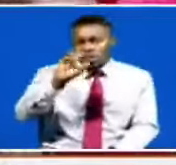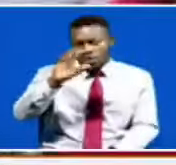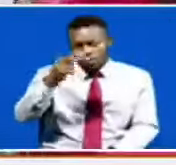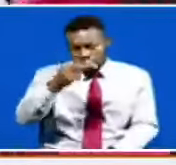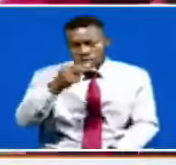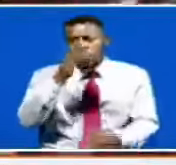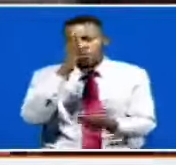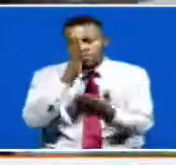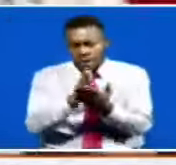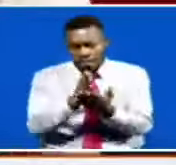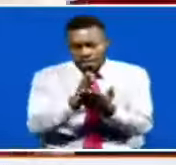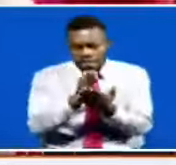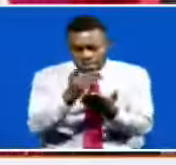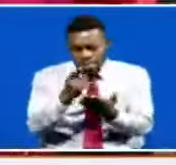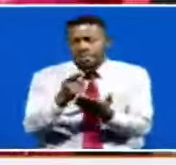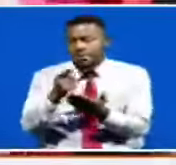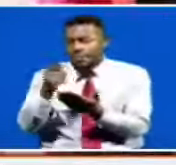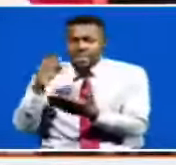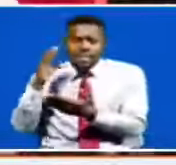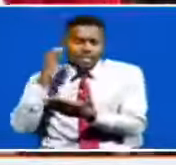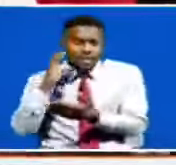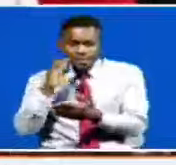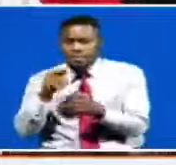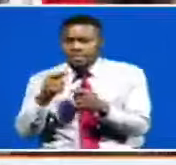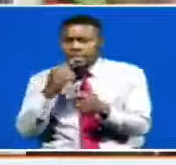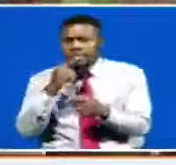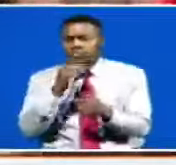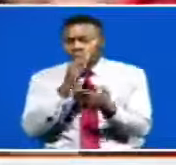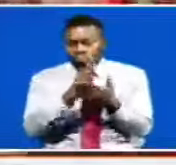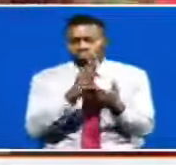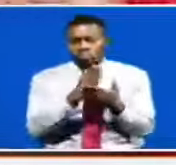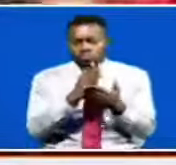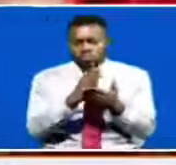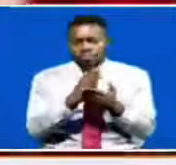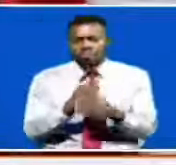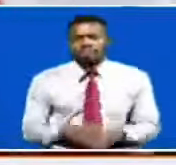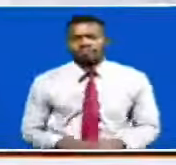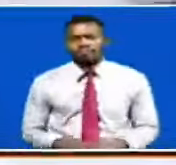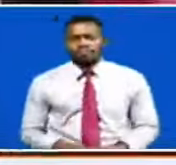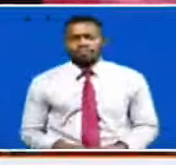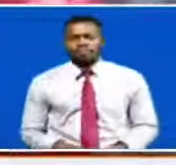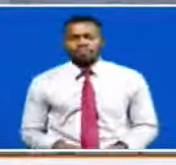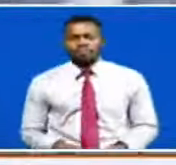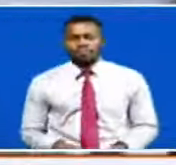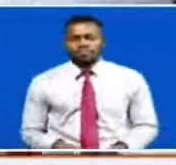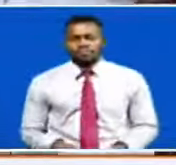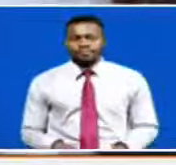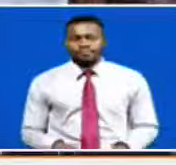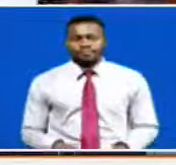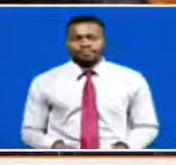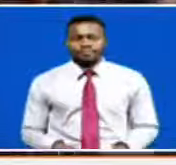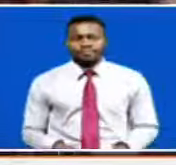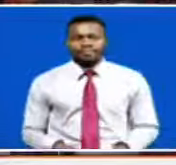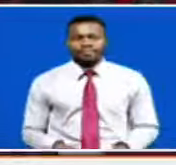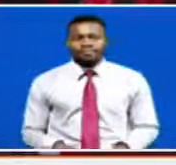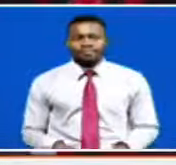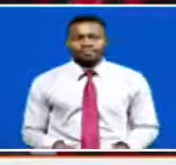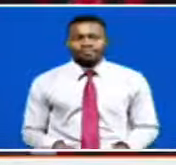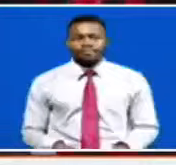said police are still investigating the incidents. Bramon Bire, KTN News,